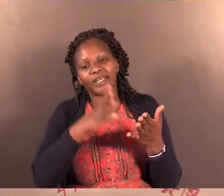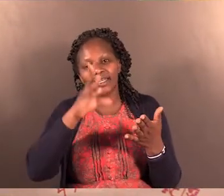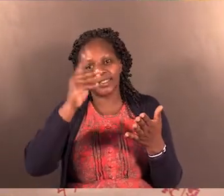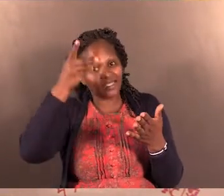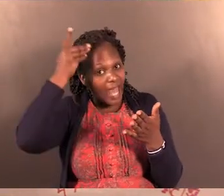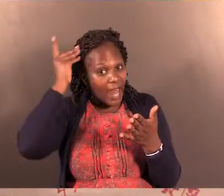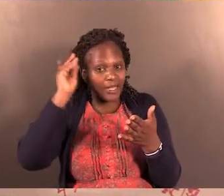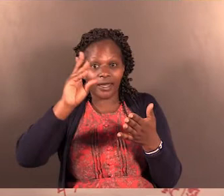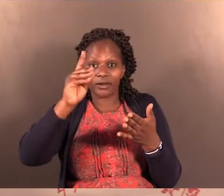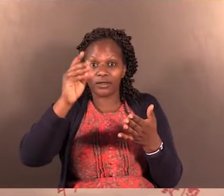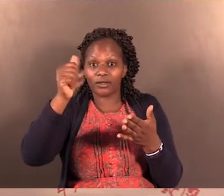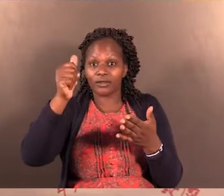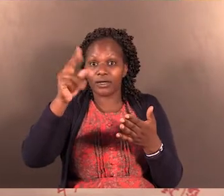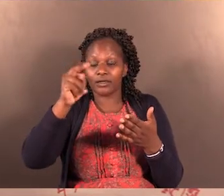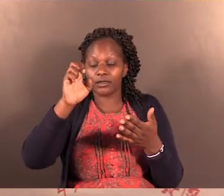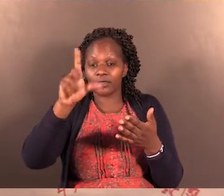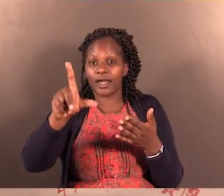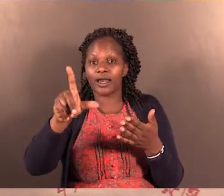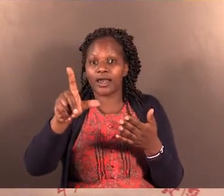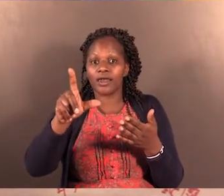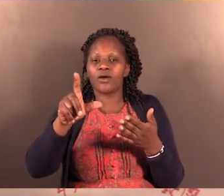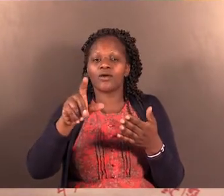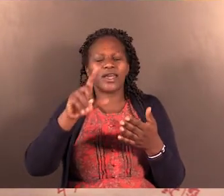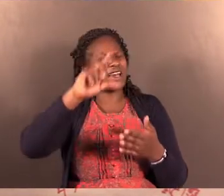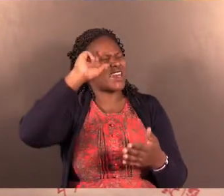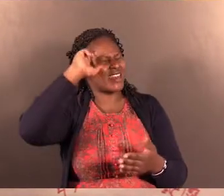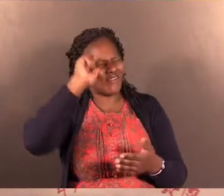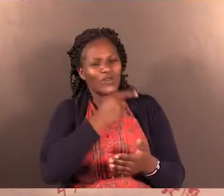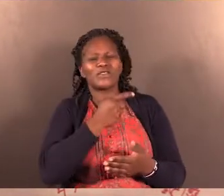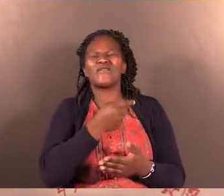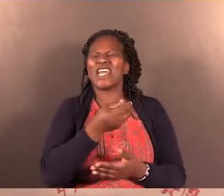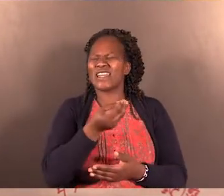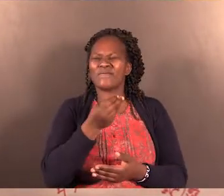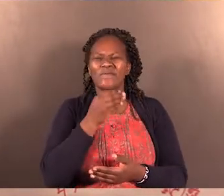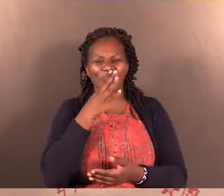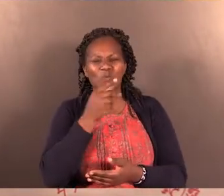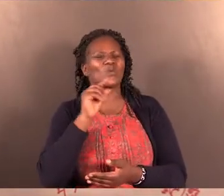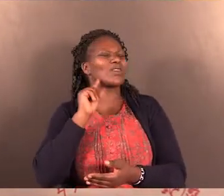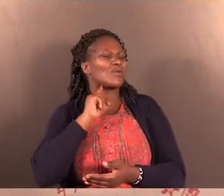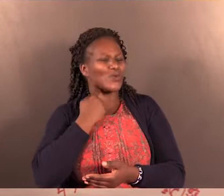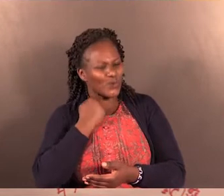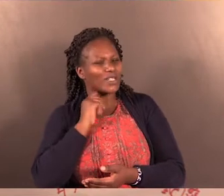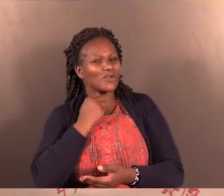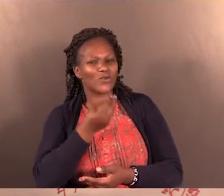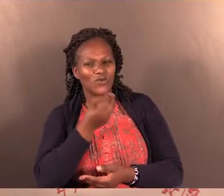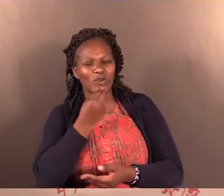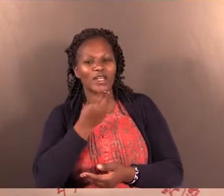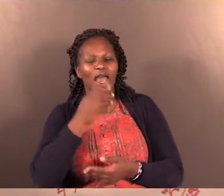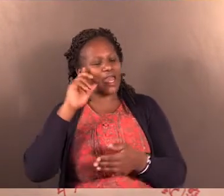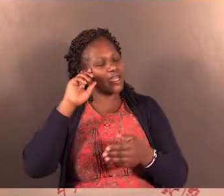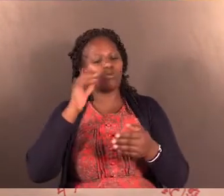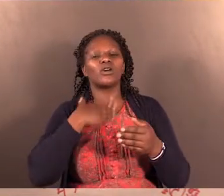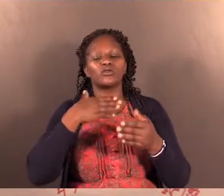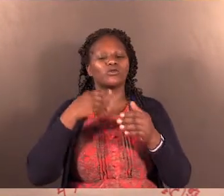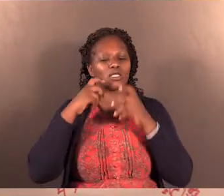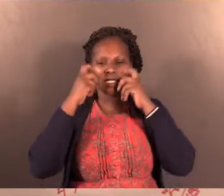Daniel who was able to refuse very attractive offer from the king. He did not want to sin against